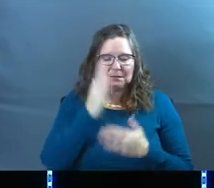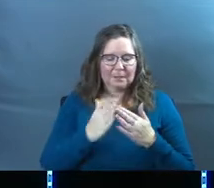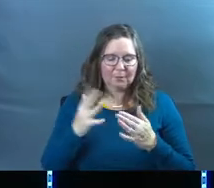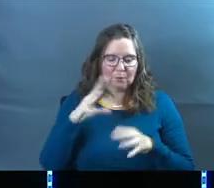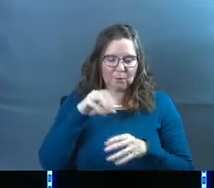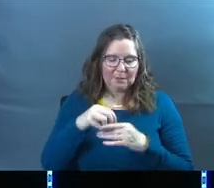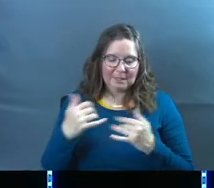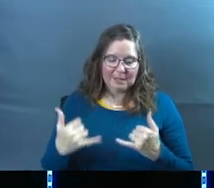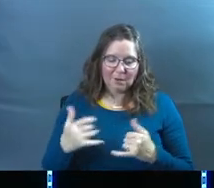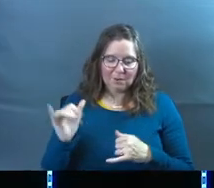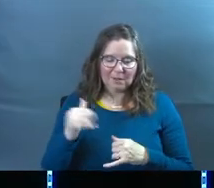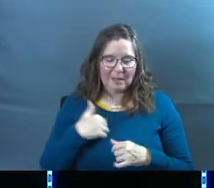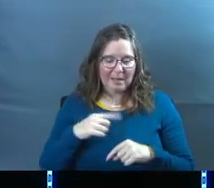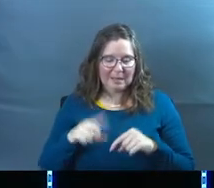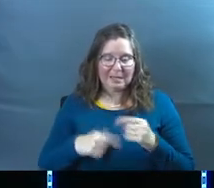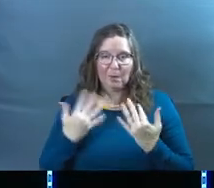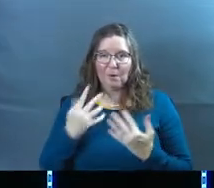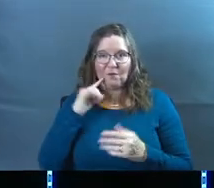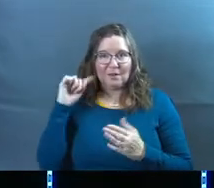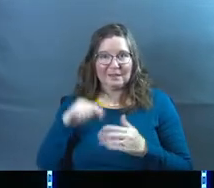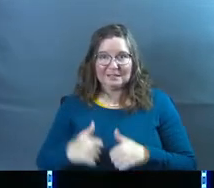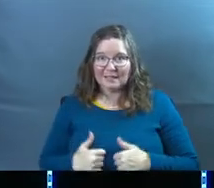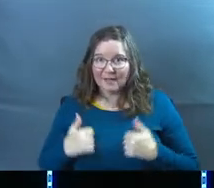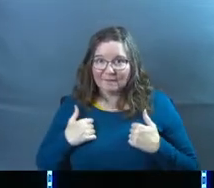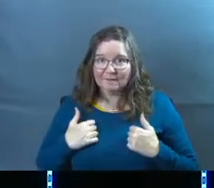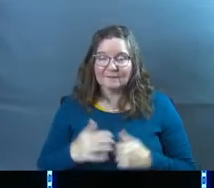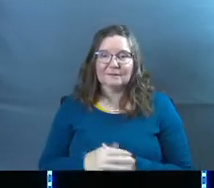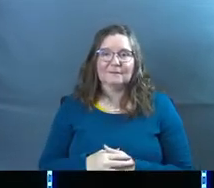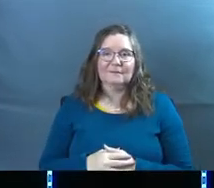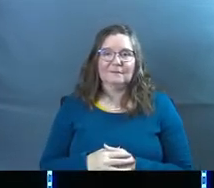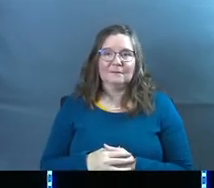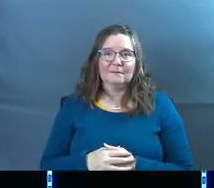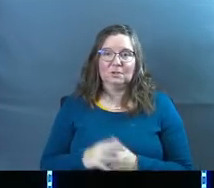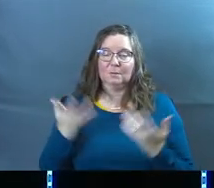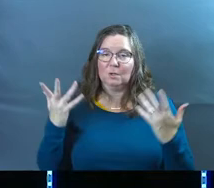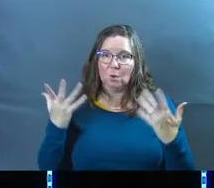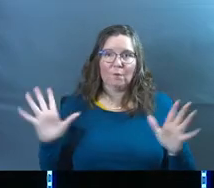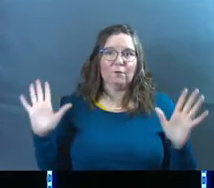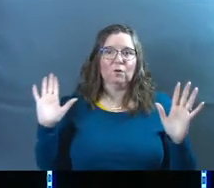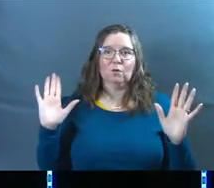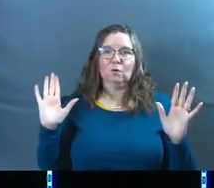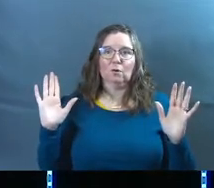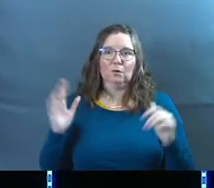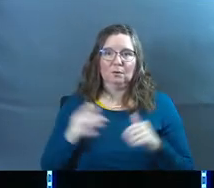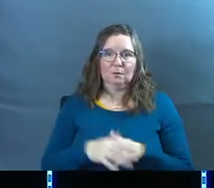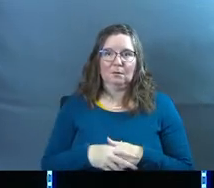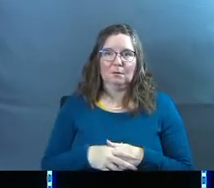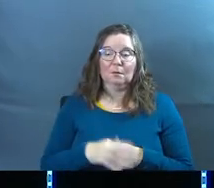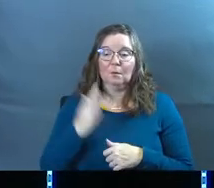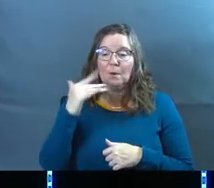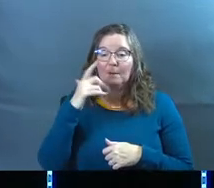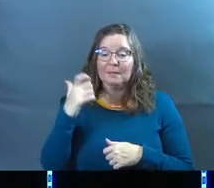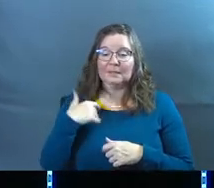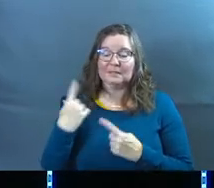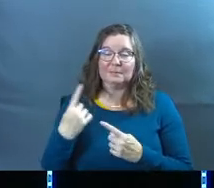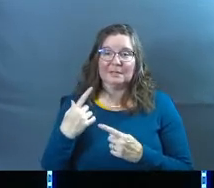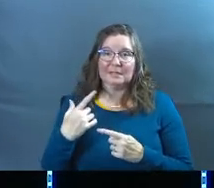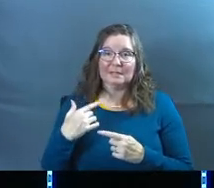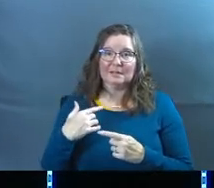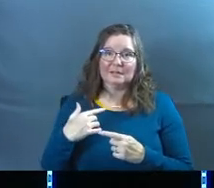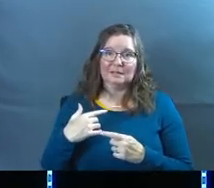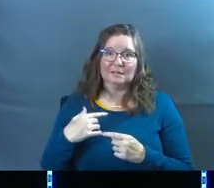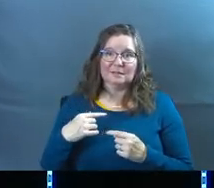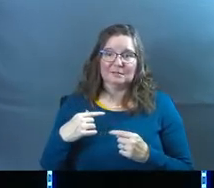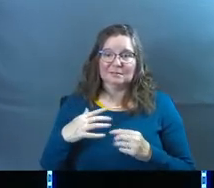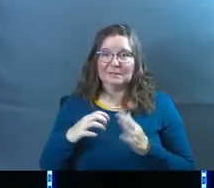it now. And you're like, I can't wait for this life to be over. Because it's been terminal pain,